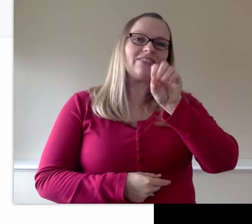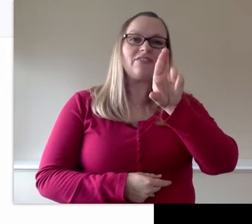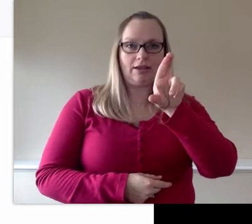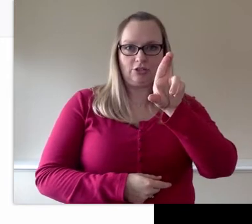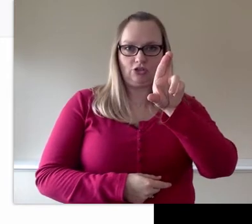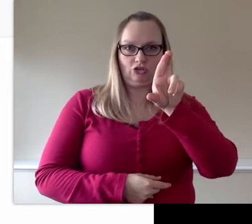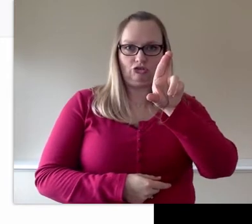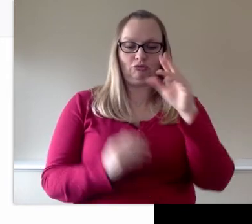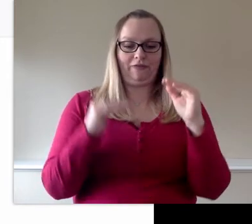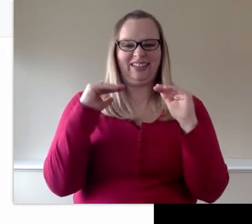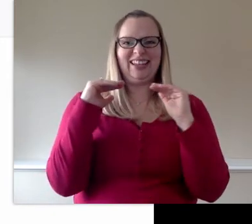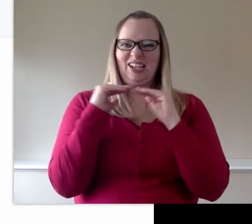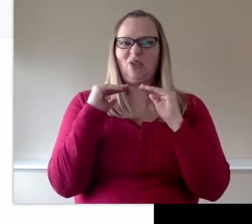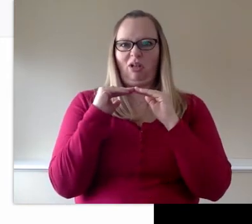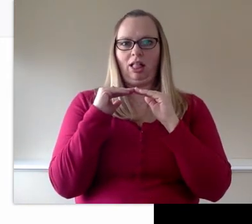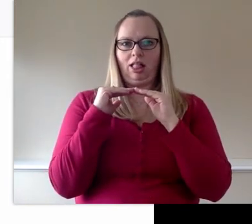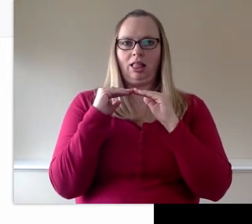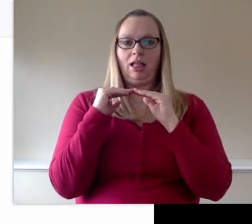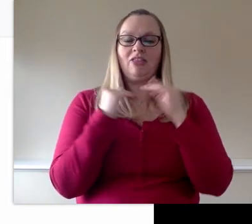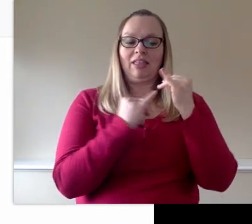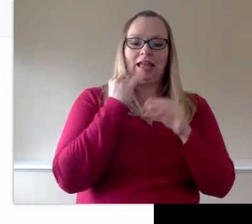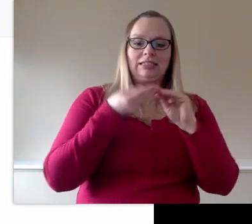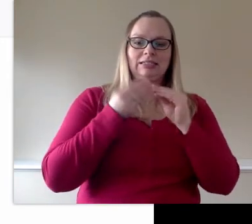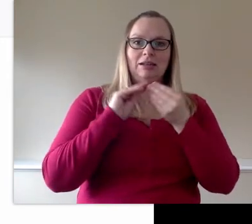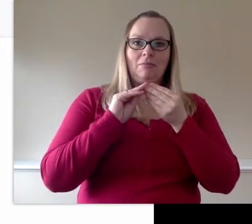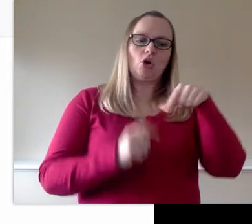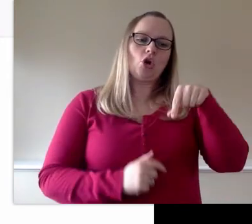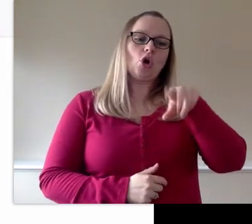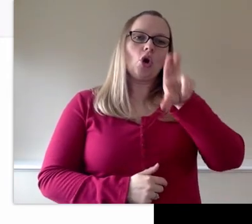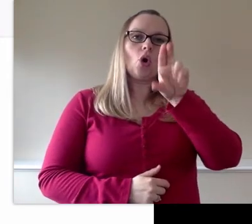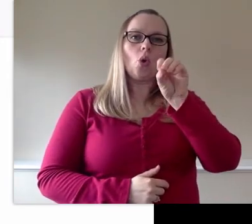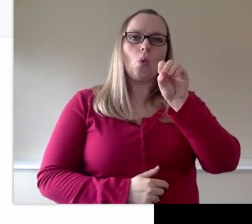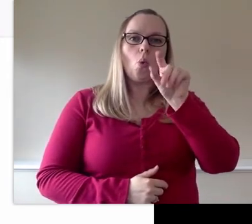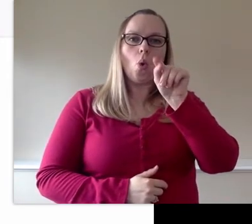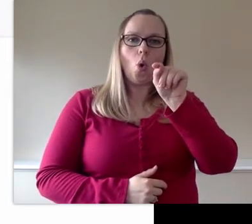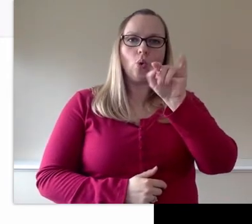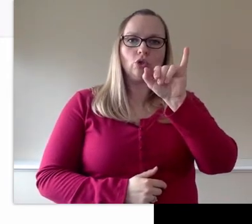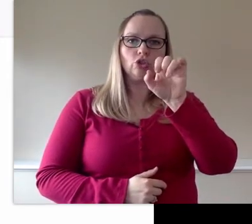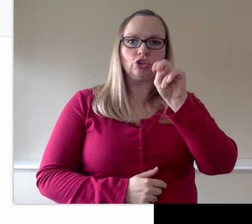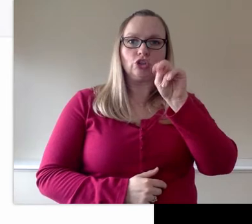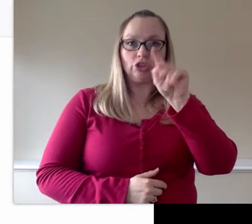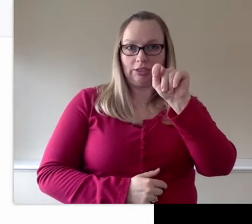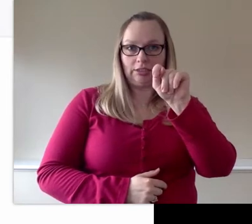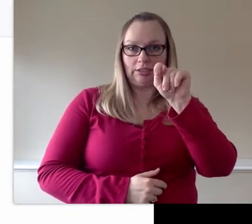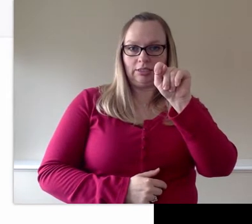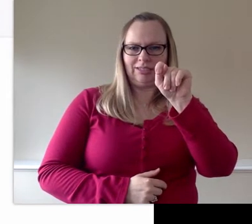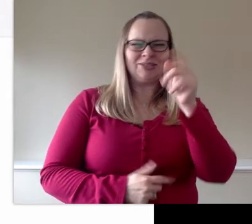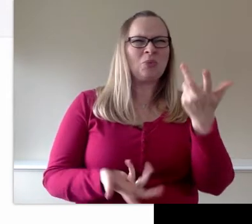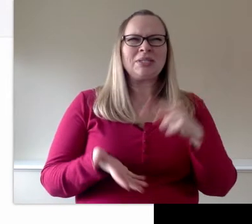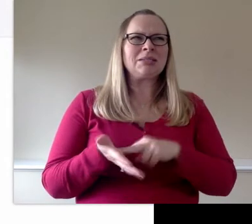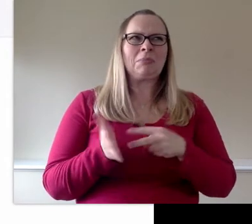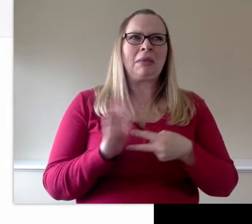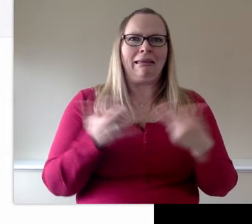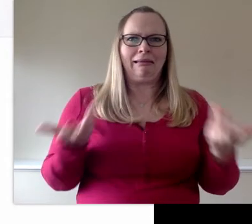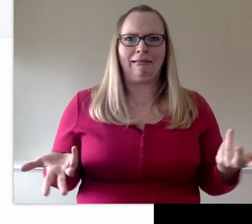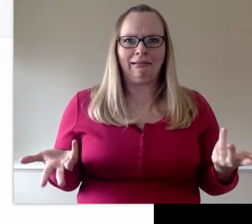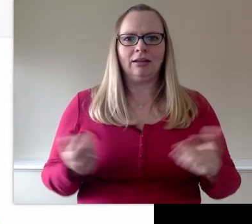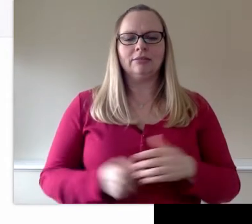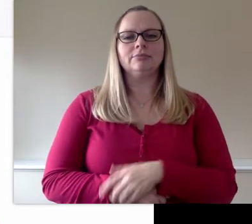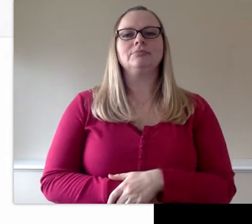equal sign, and then the last number is the quotient. So what do all of these mean?